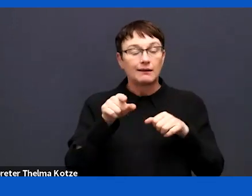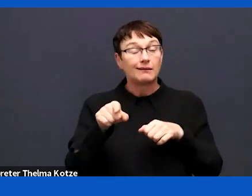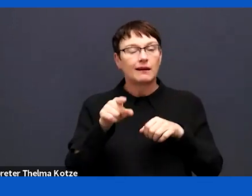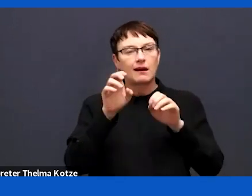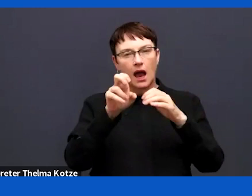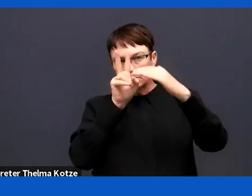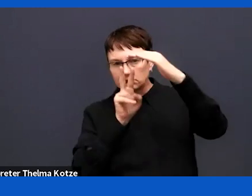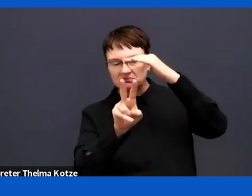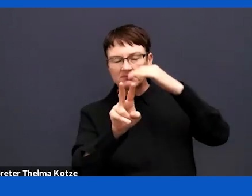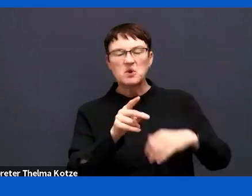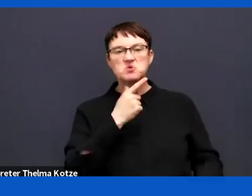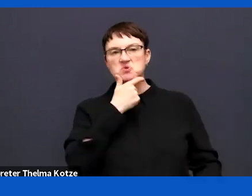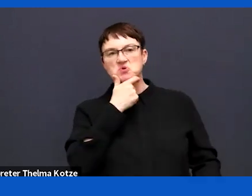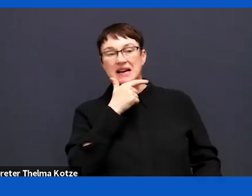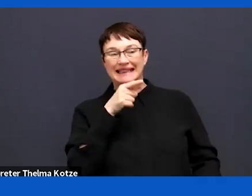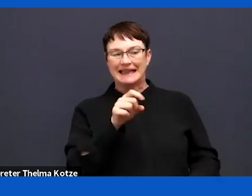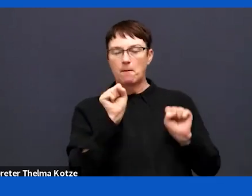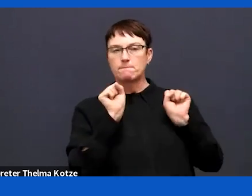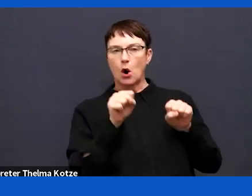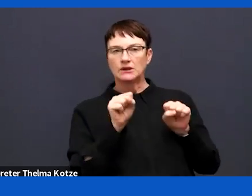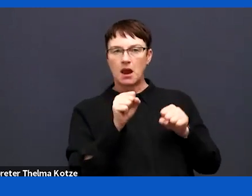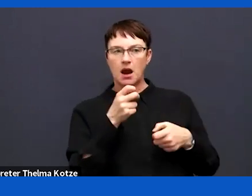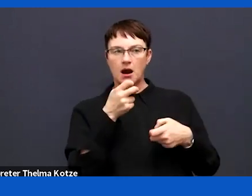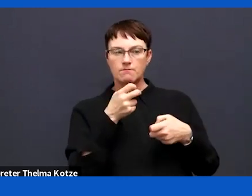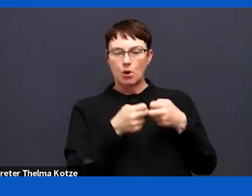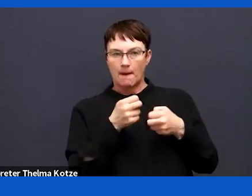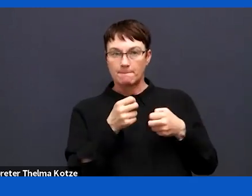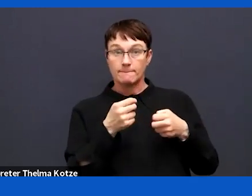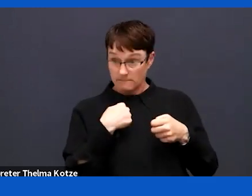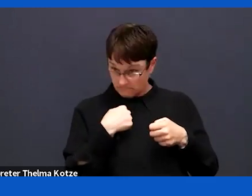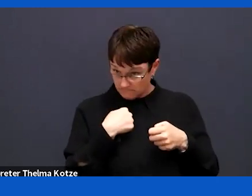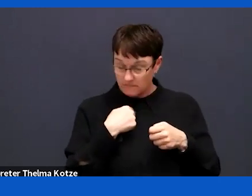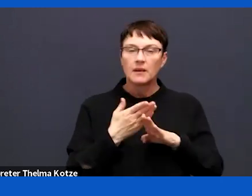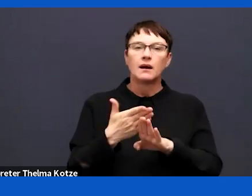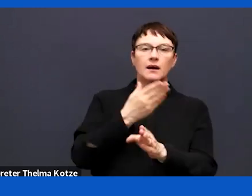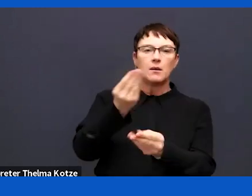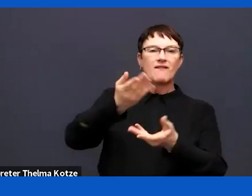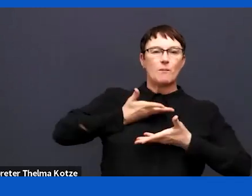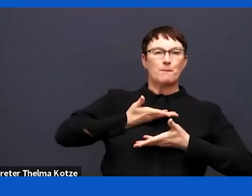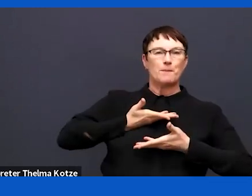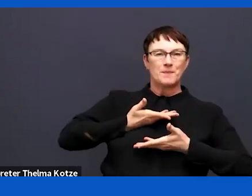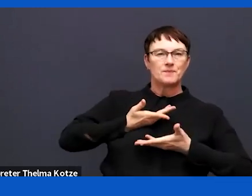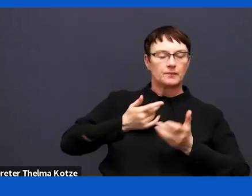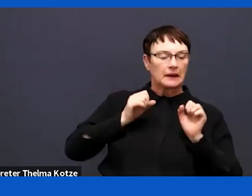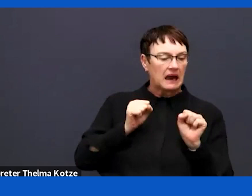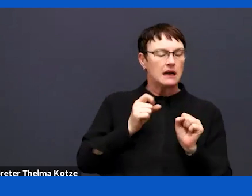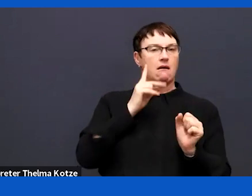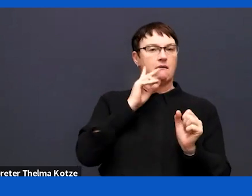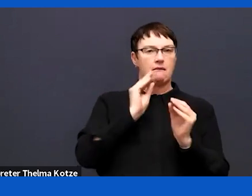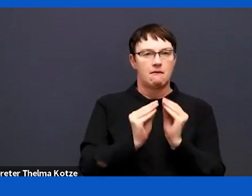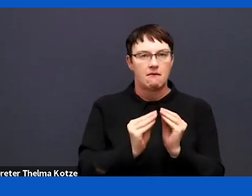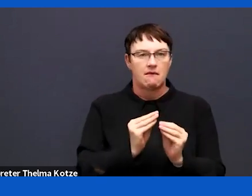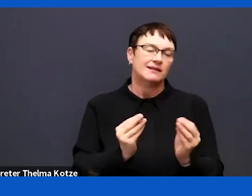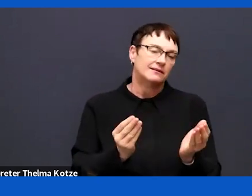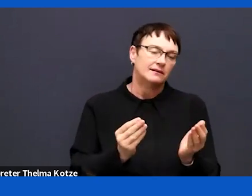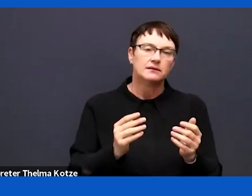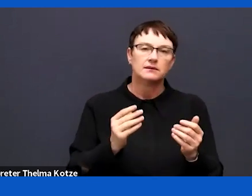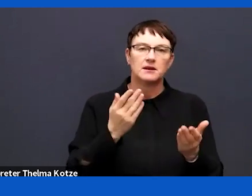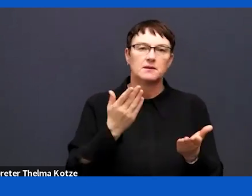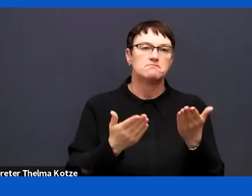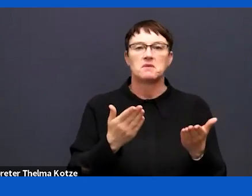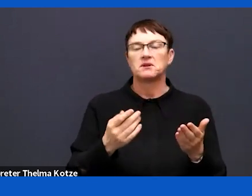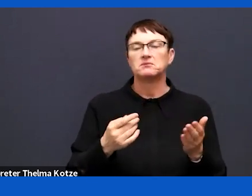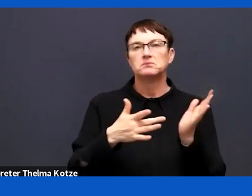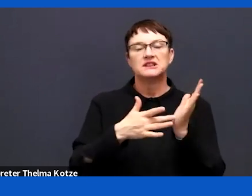So we're certainly seeing more of that. There's is through technologies like machine vision, where you're now able to